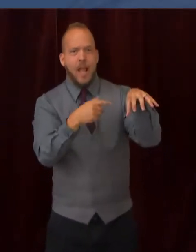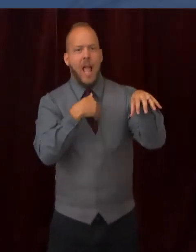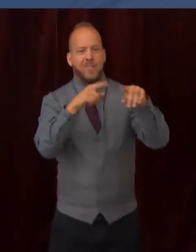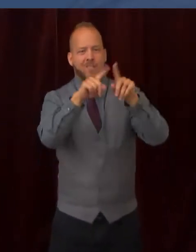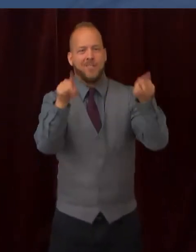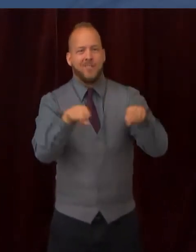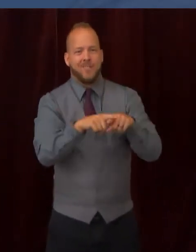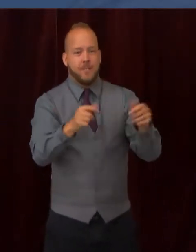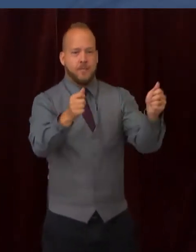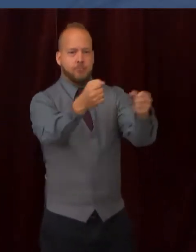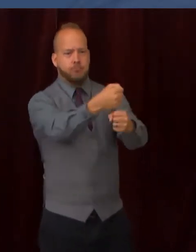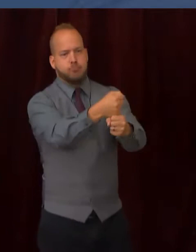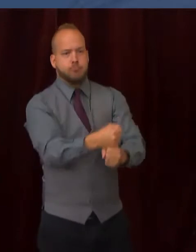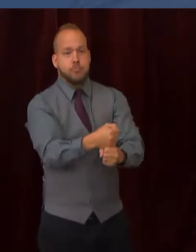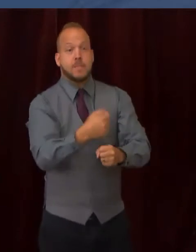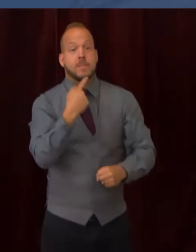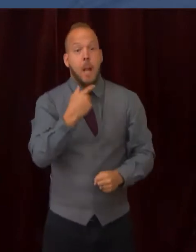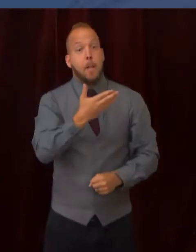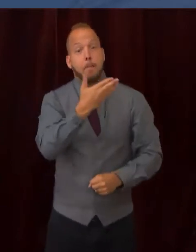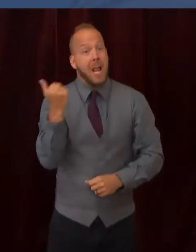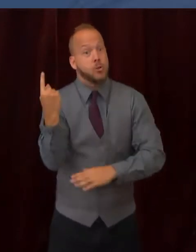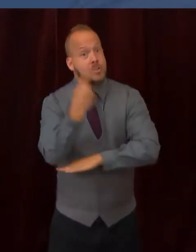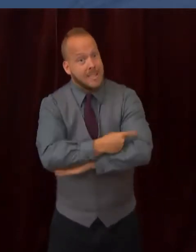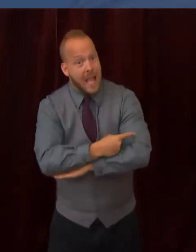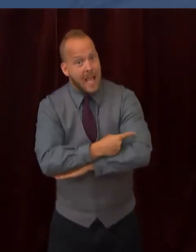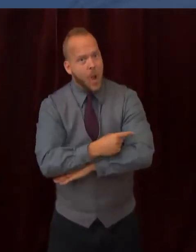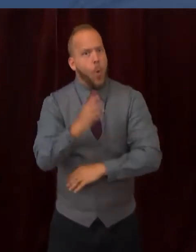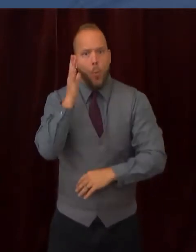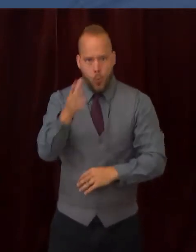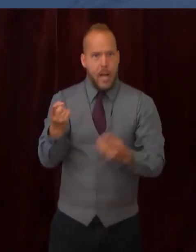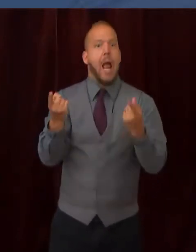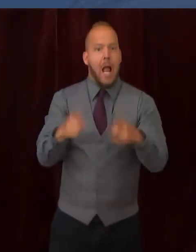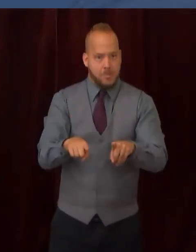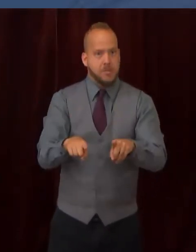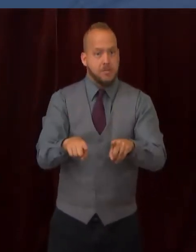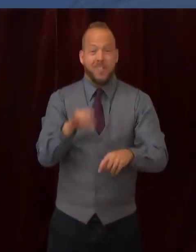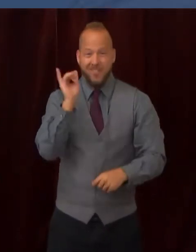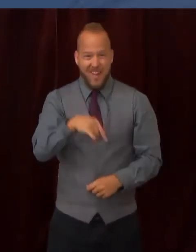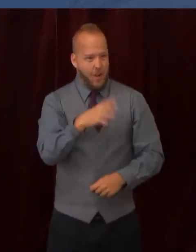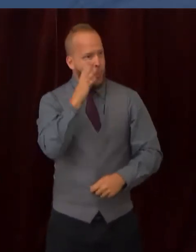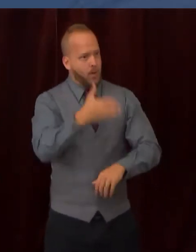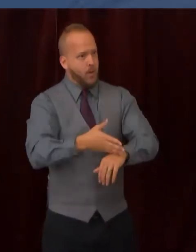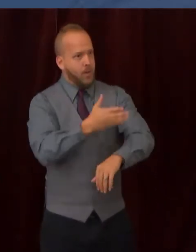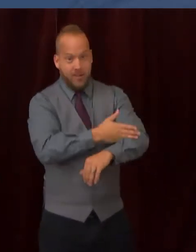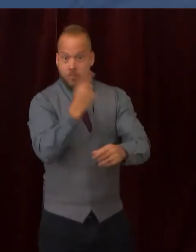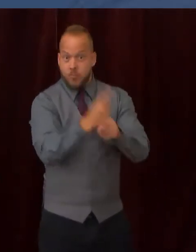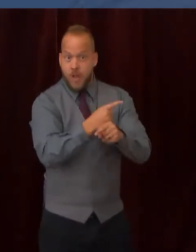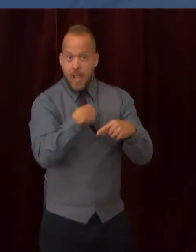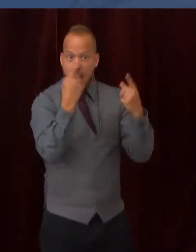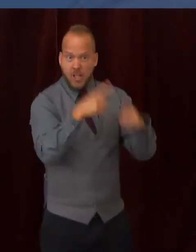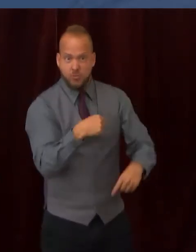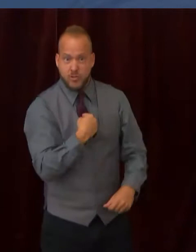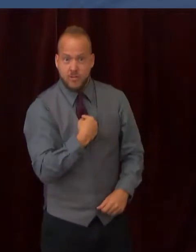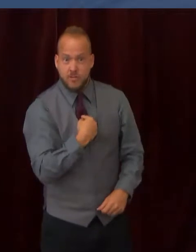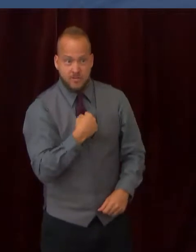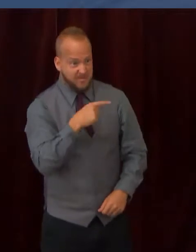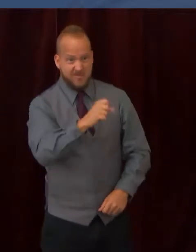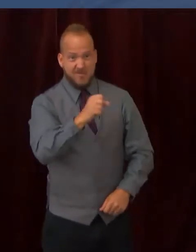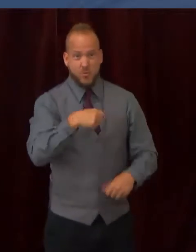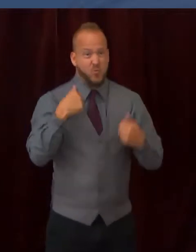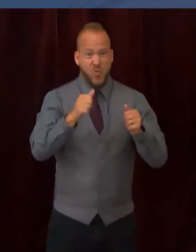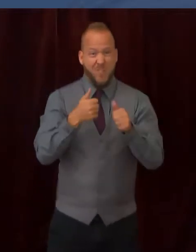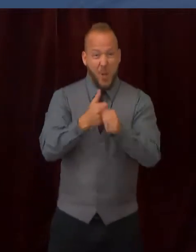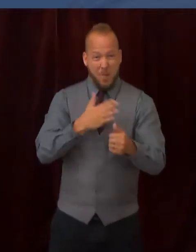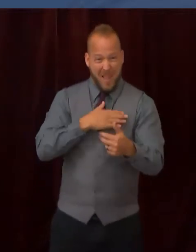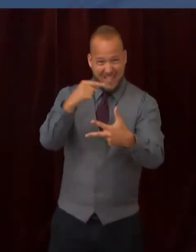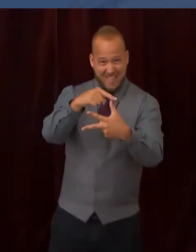I believe that's true, and the more we commit to those values, the faster that will happen. Thanks very much. Please wash your hands.